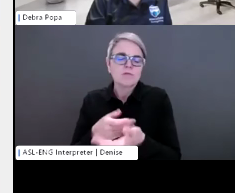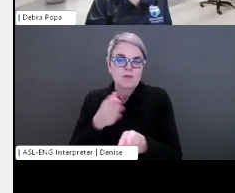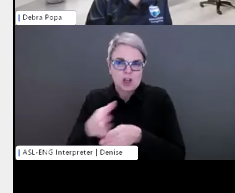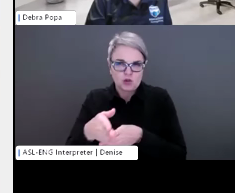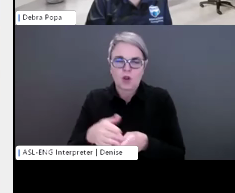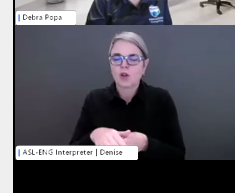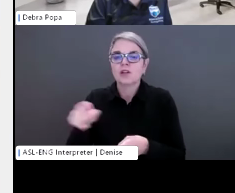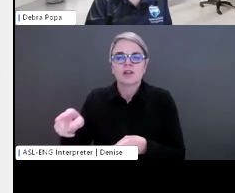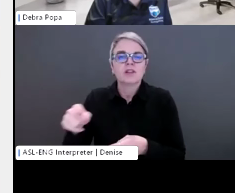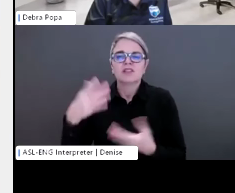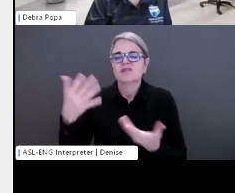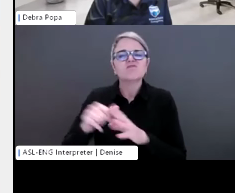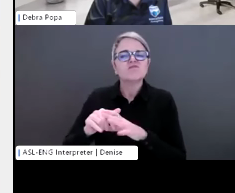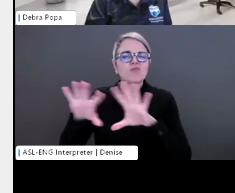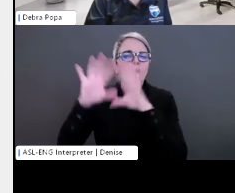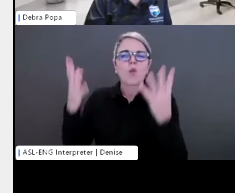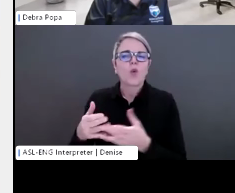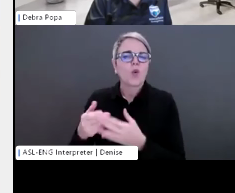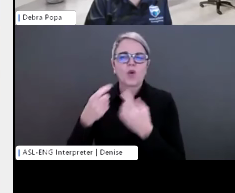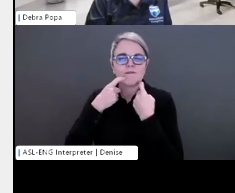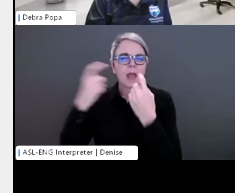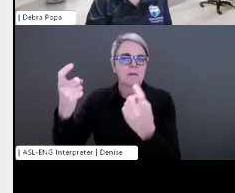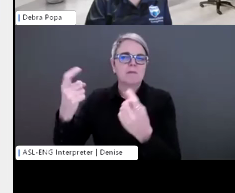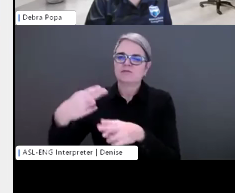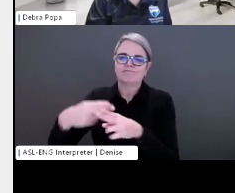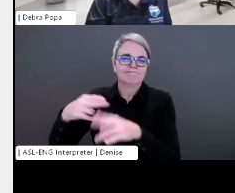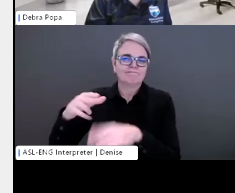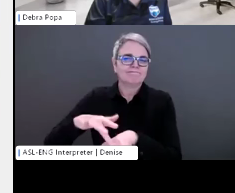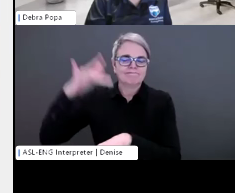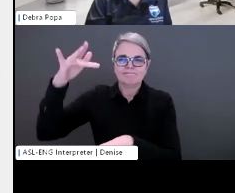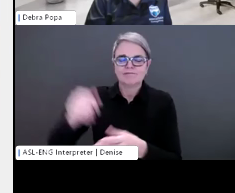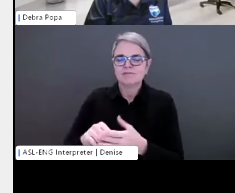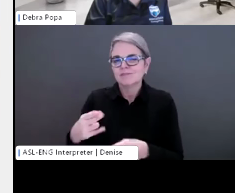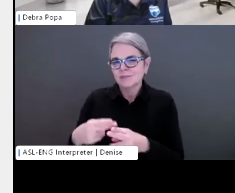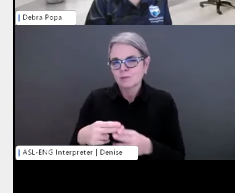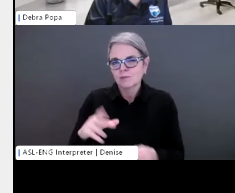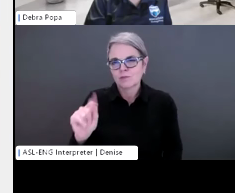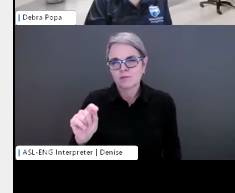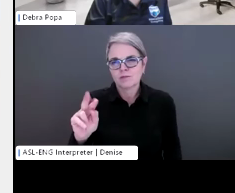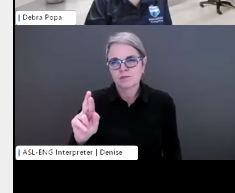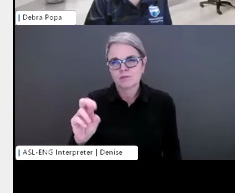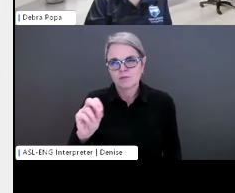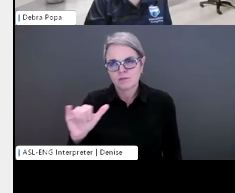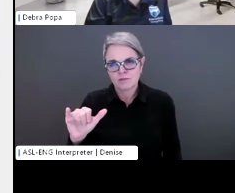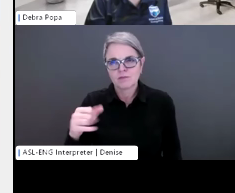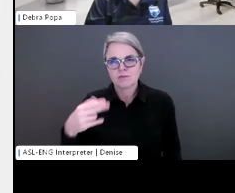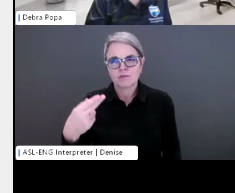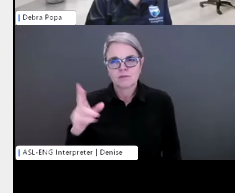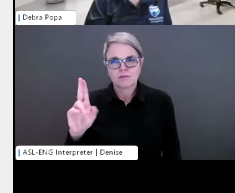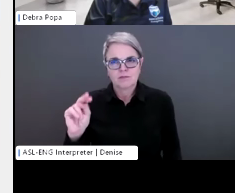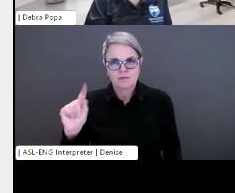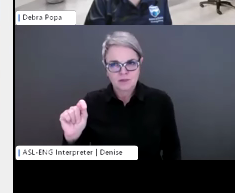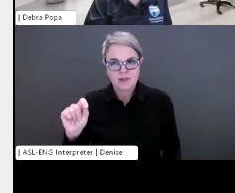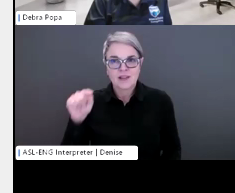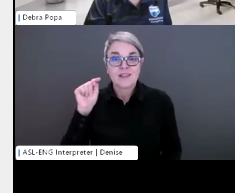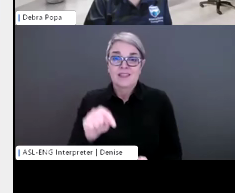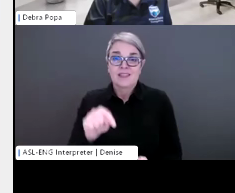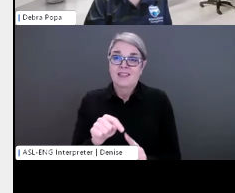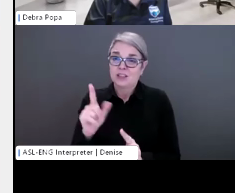it's one of the highest, most useful tools in the security world. So we trust